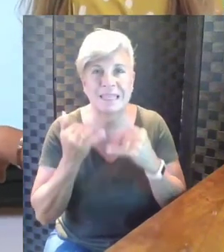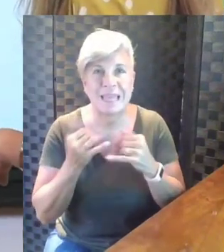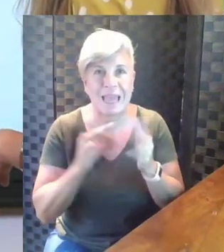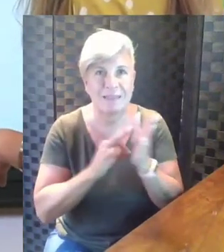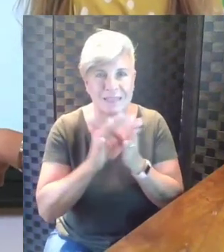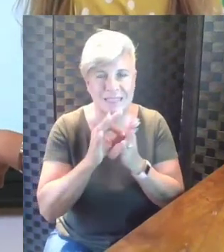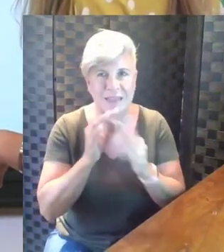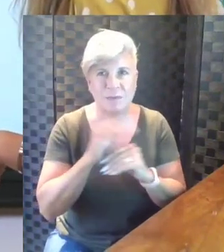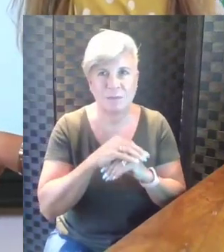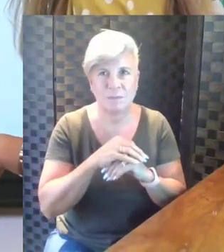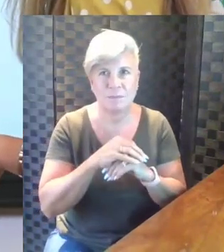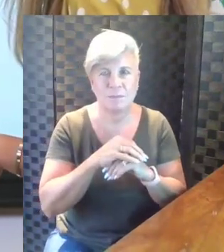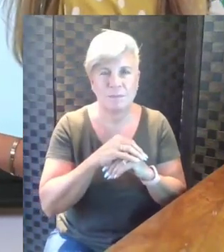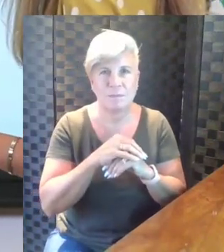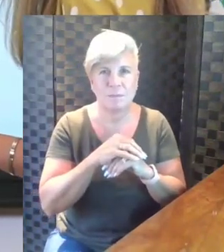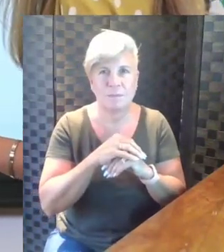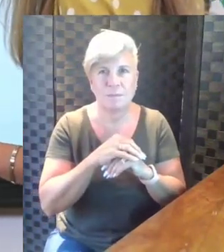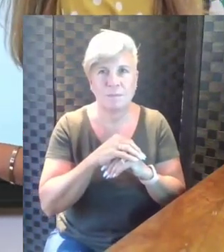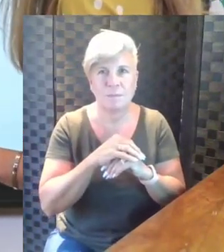let's count.